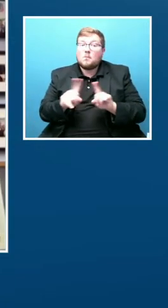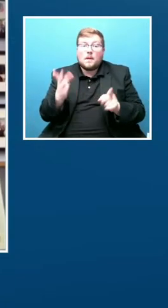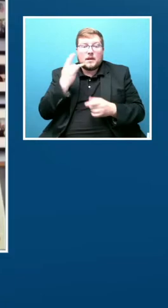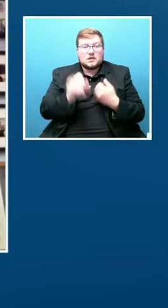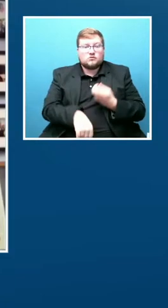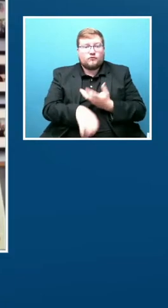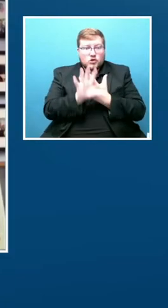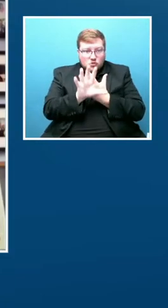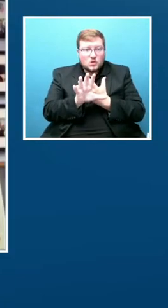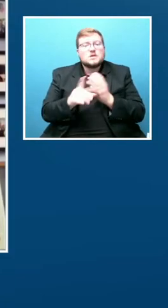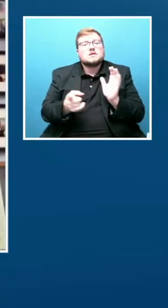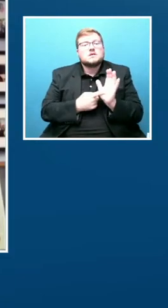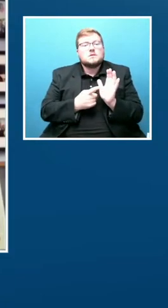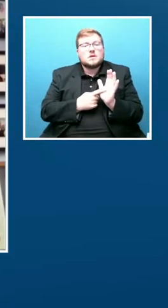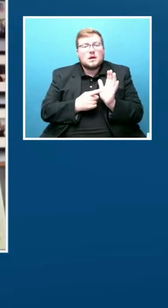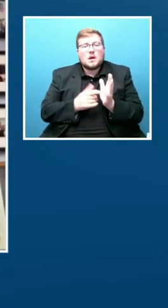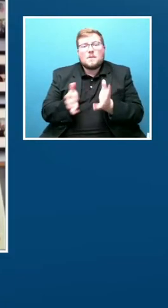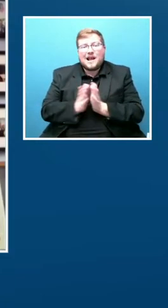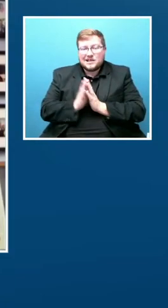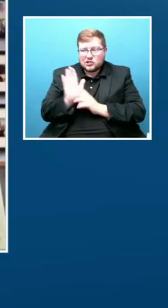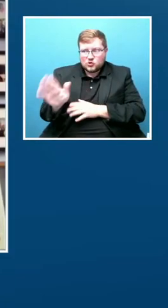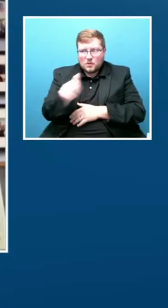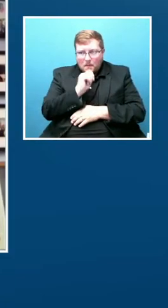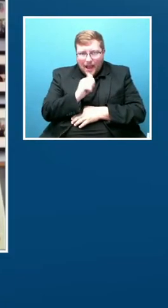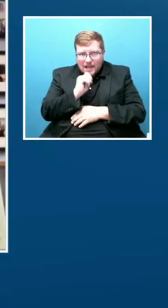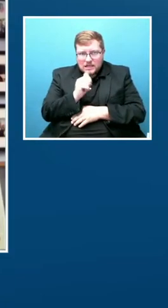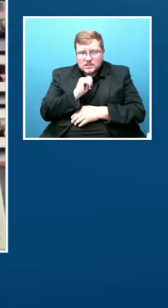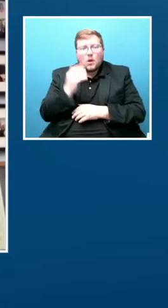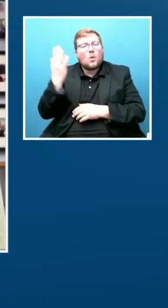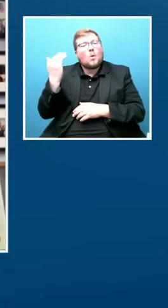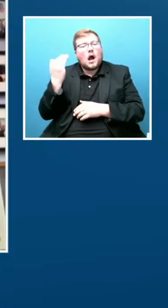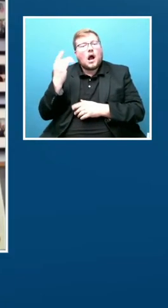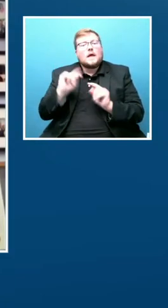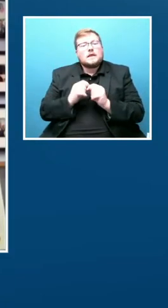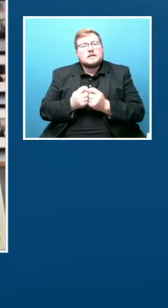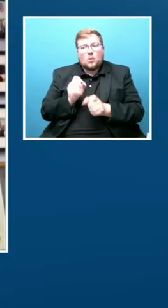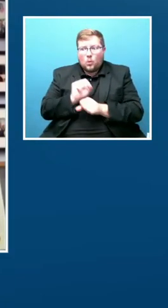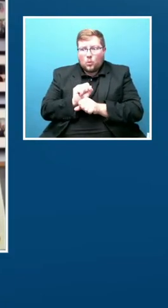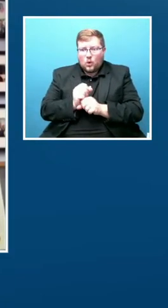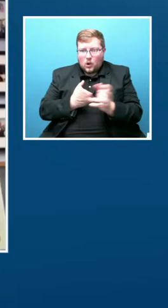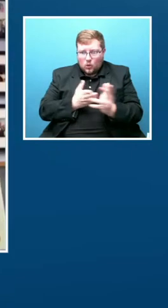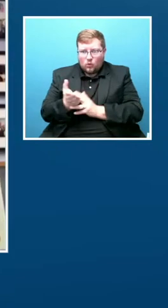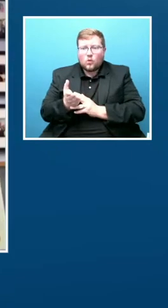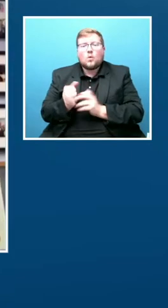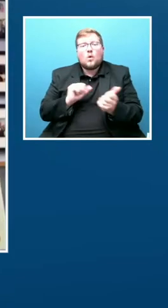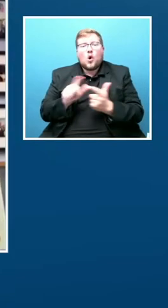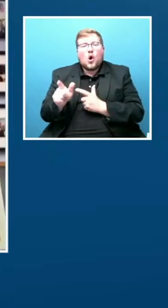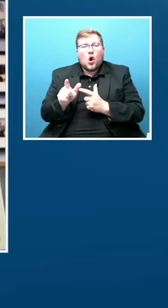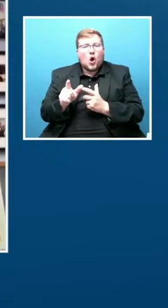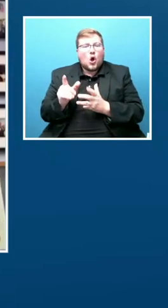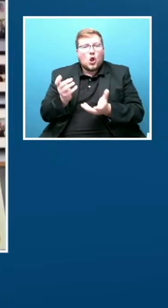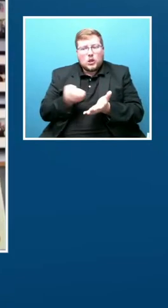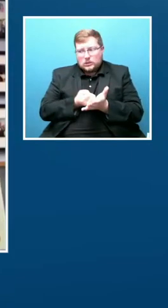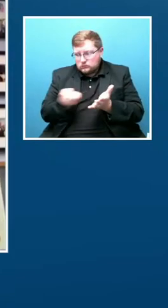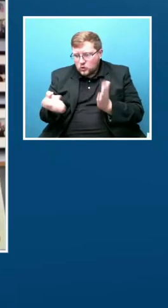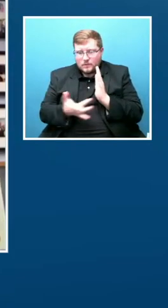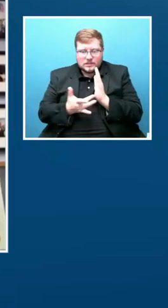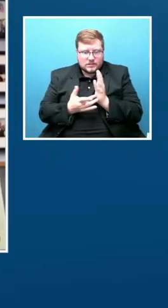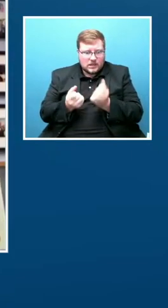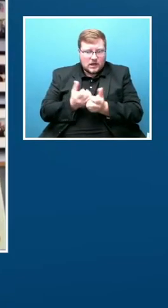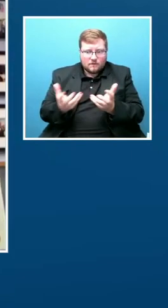format, I am asking your patience as our team work quickly to possibly recognize and